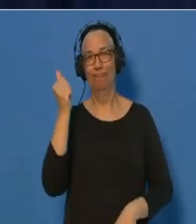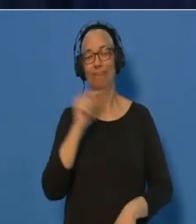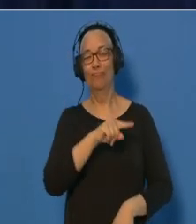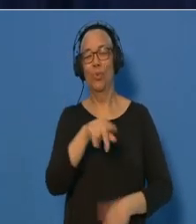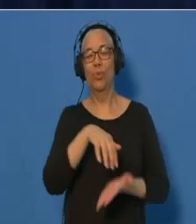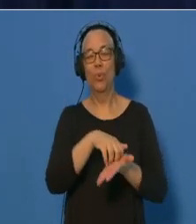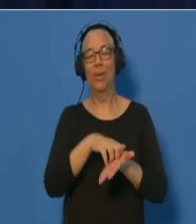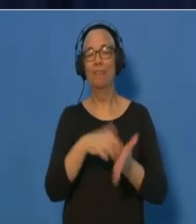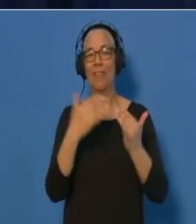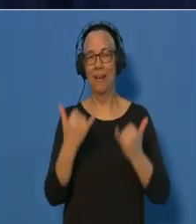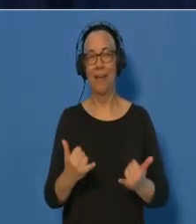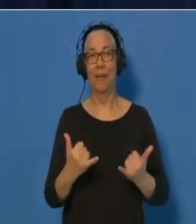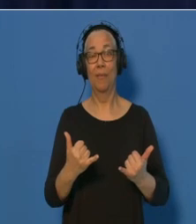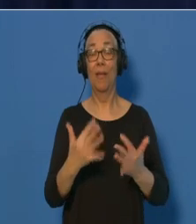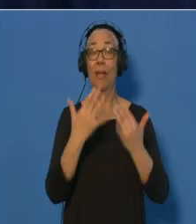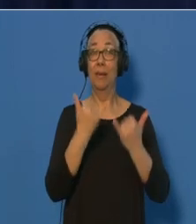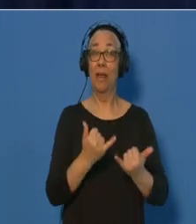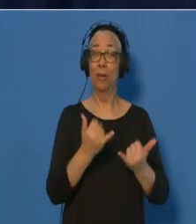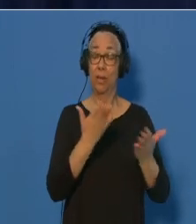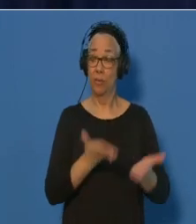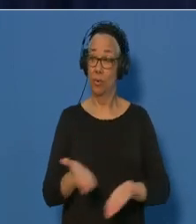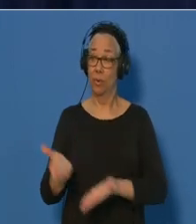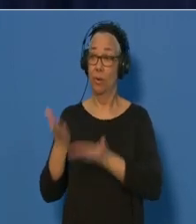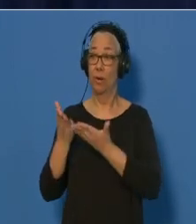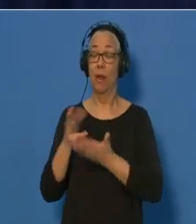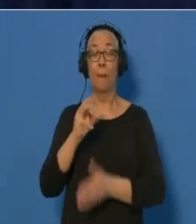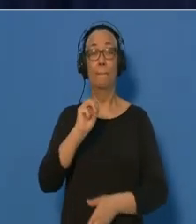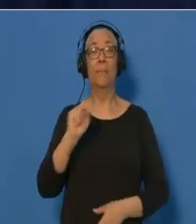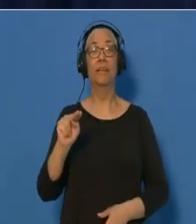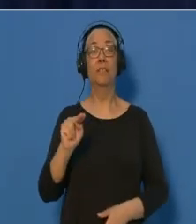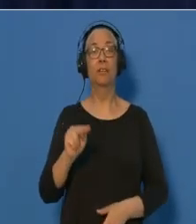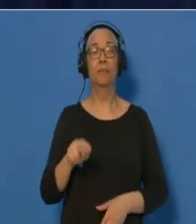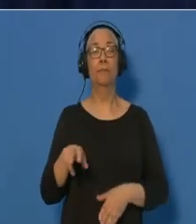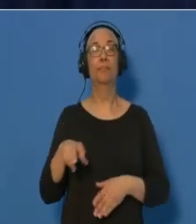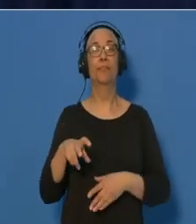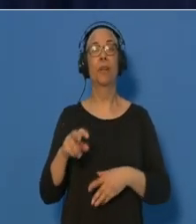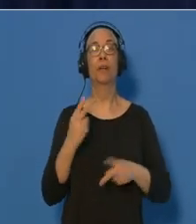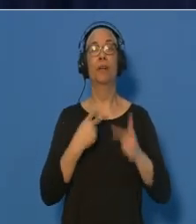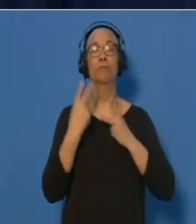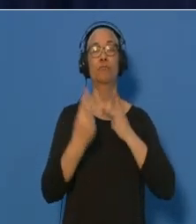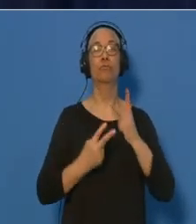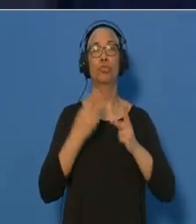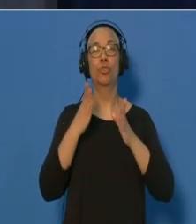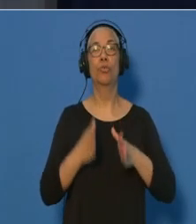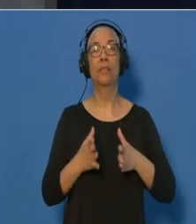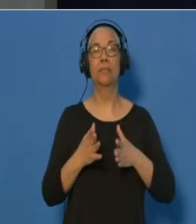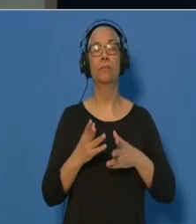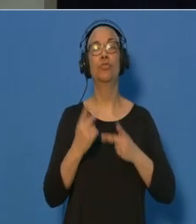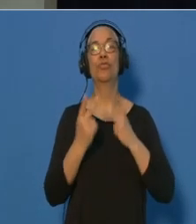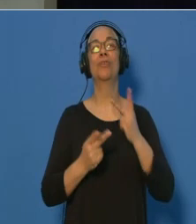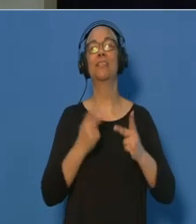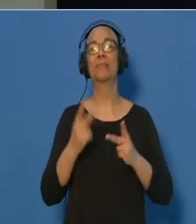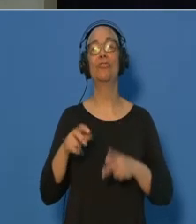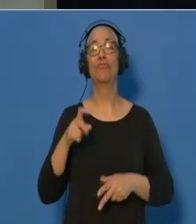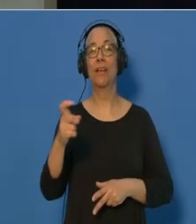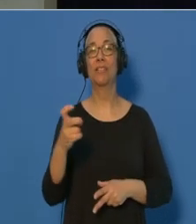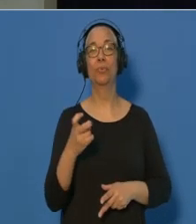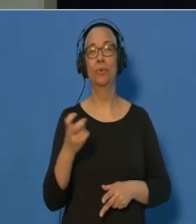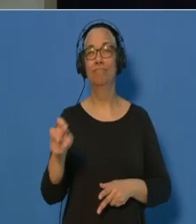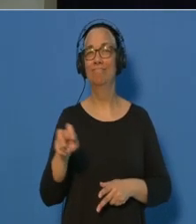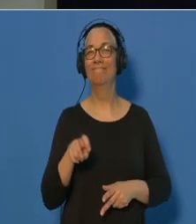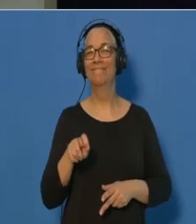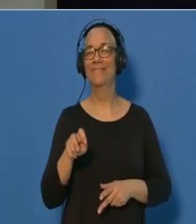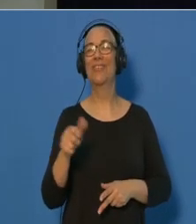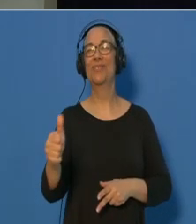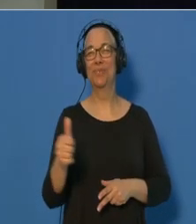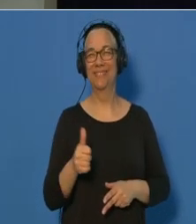now turn the press conference over to the Minister of Tourism and Transport, Minister Zane De Silva, to give an update regarding the Transport Control Department.